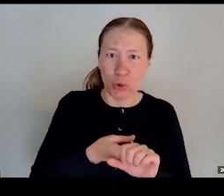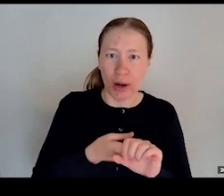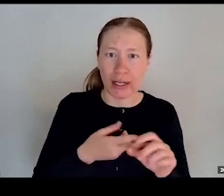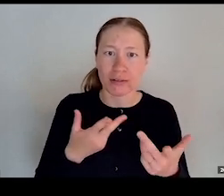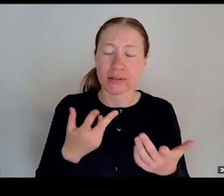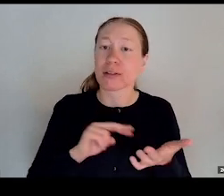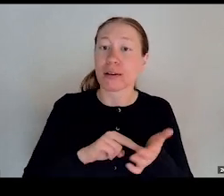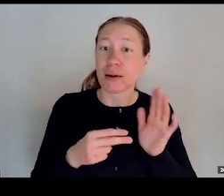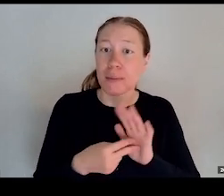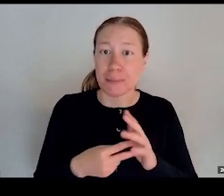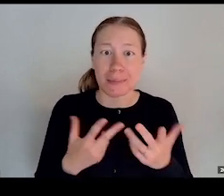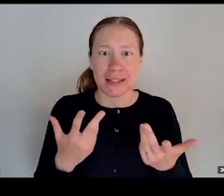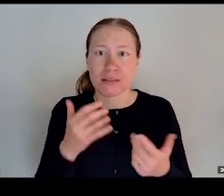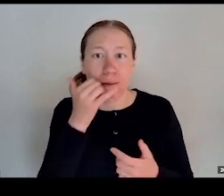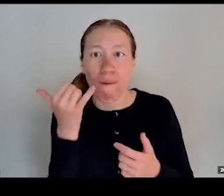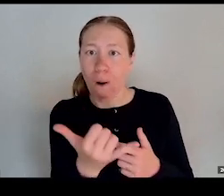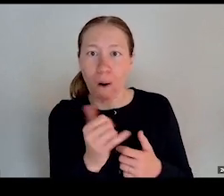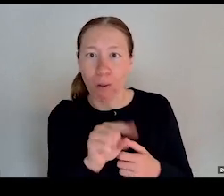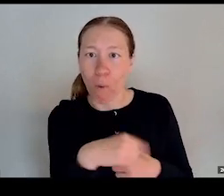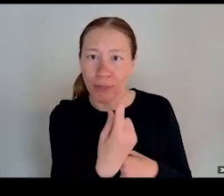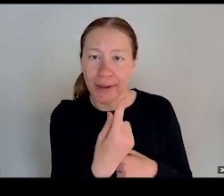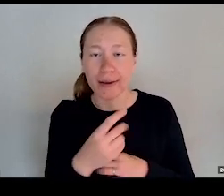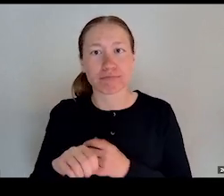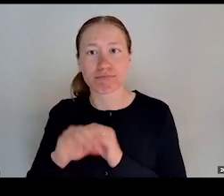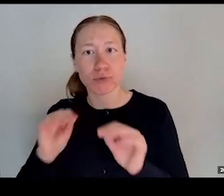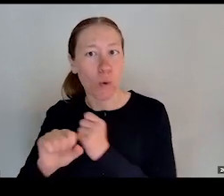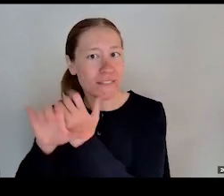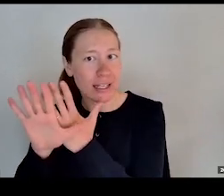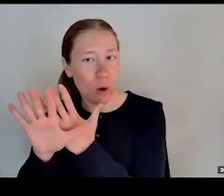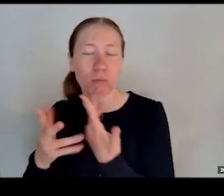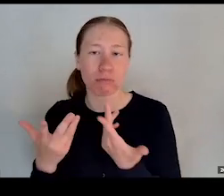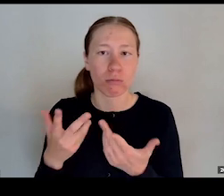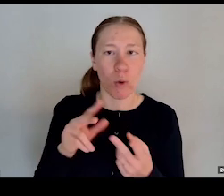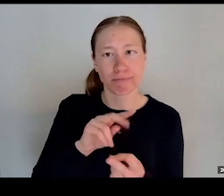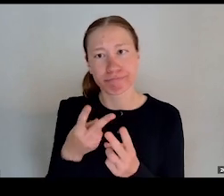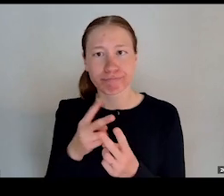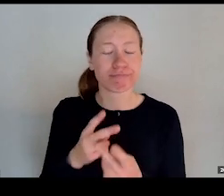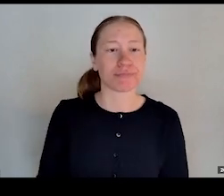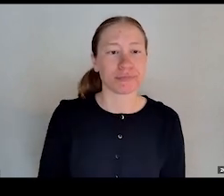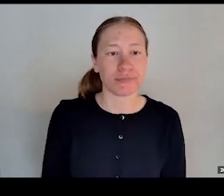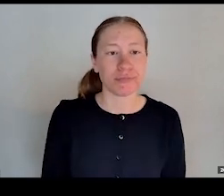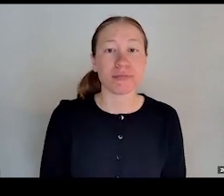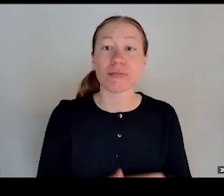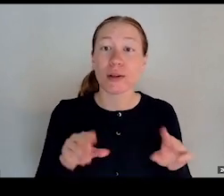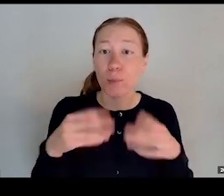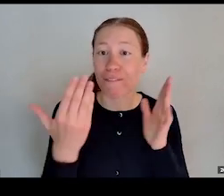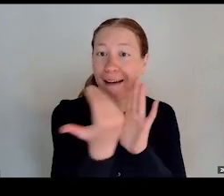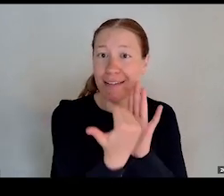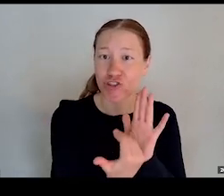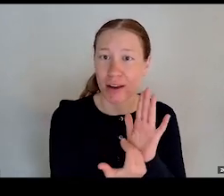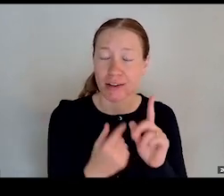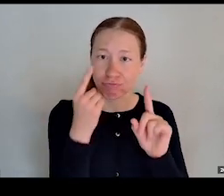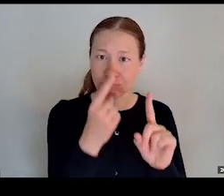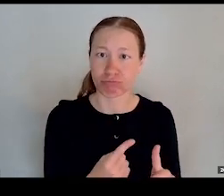providing information for calling rather than video conferencing. Provide the agenda in advance and expected